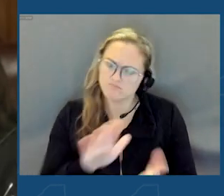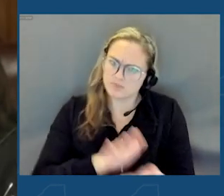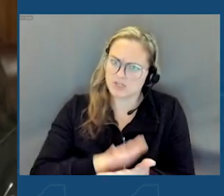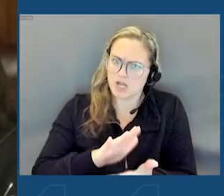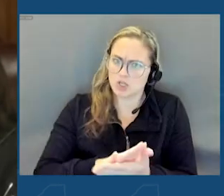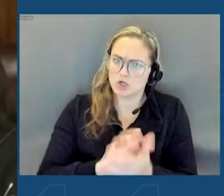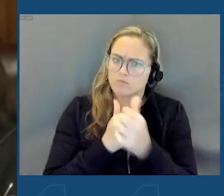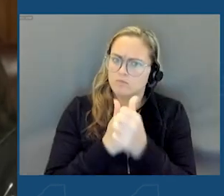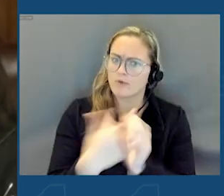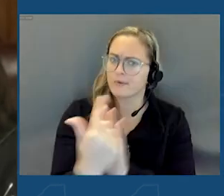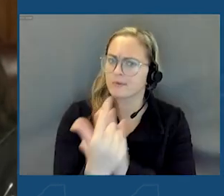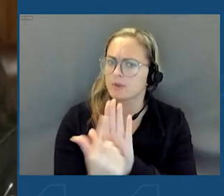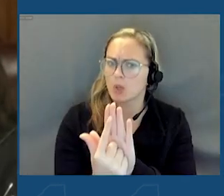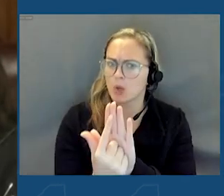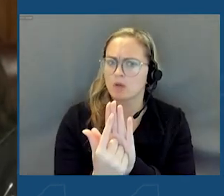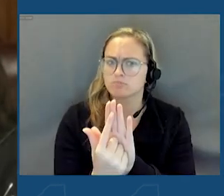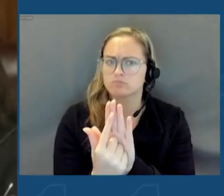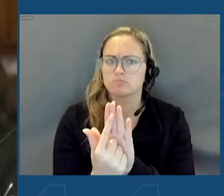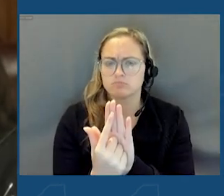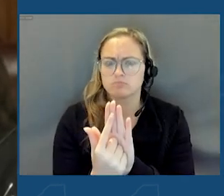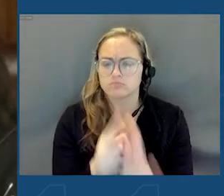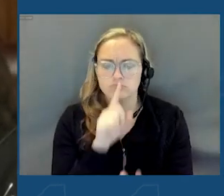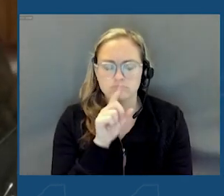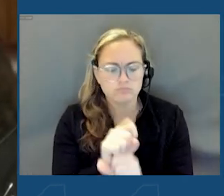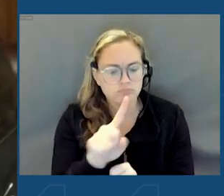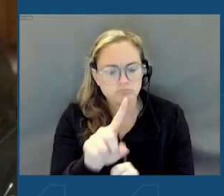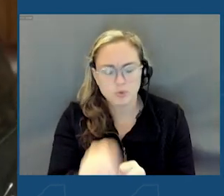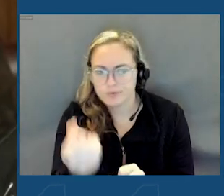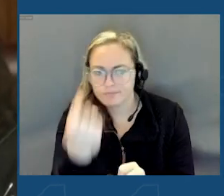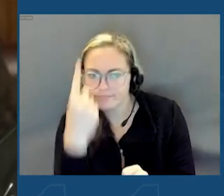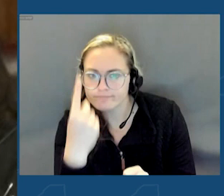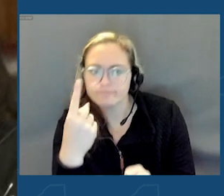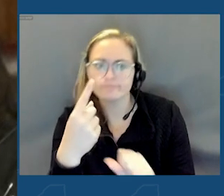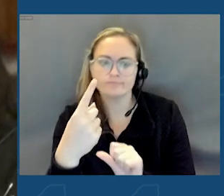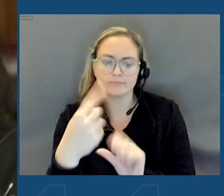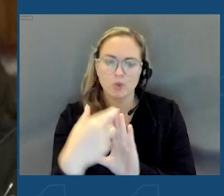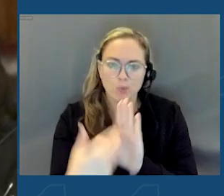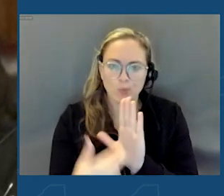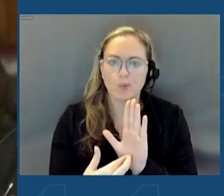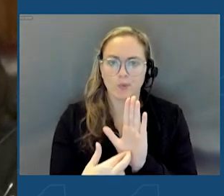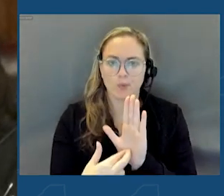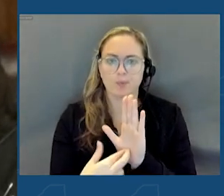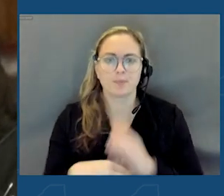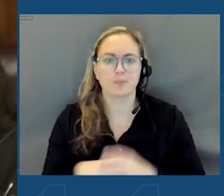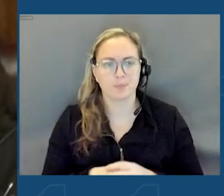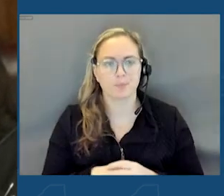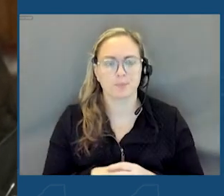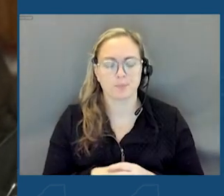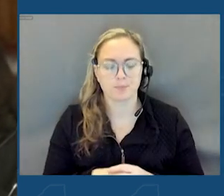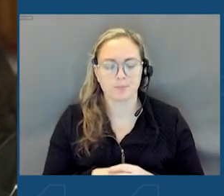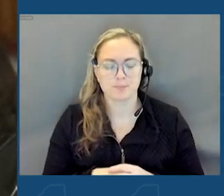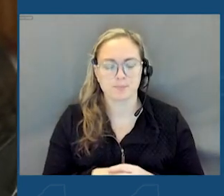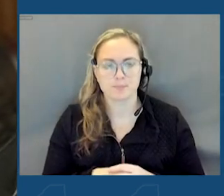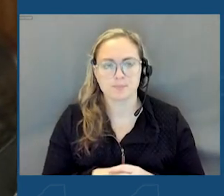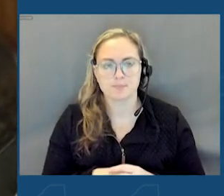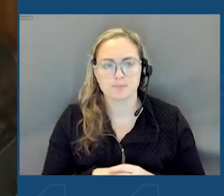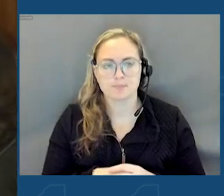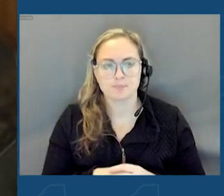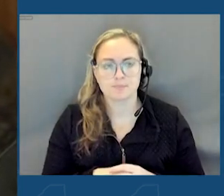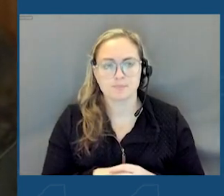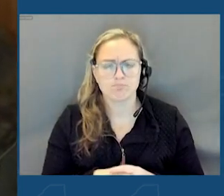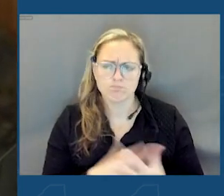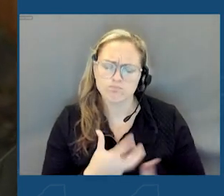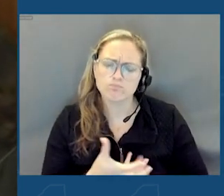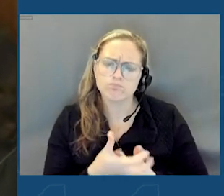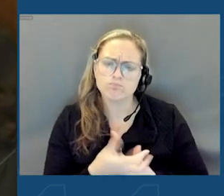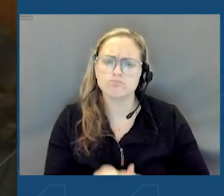the law and who firmly understands the limited role of the judiciary in our tripartite system. I'm confident, both